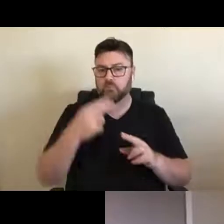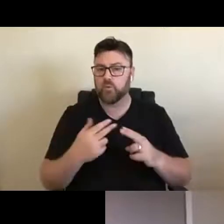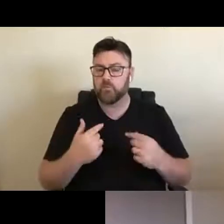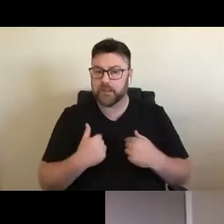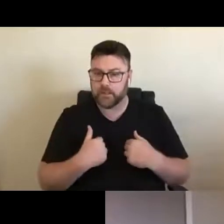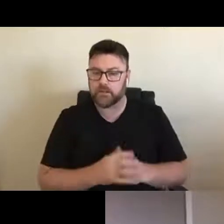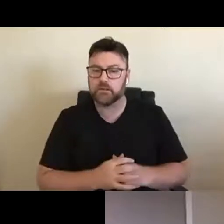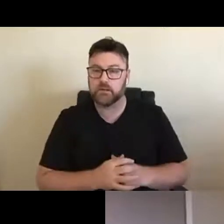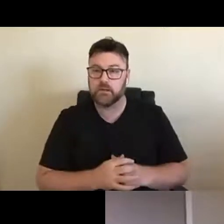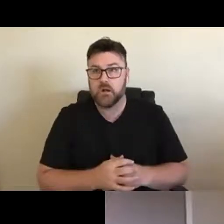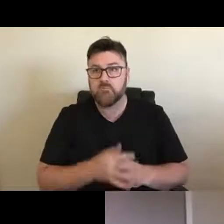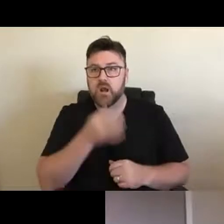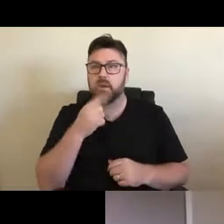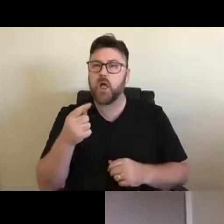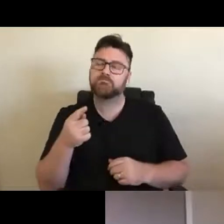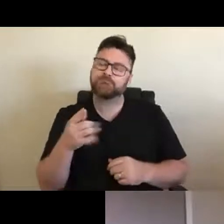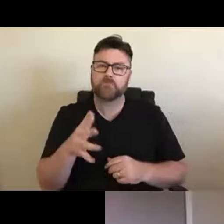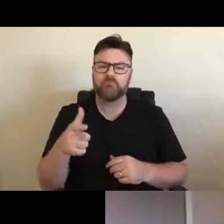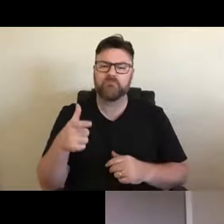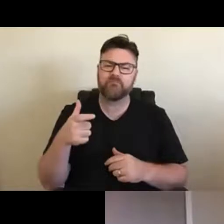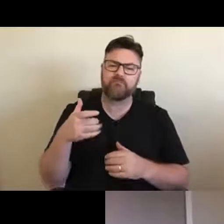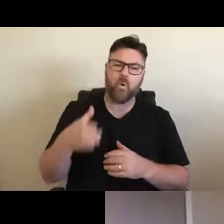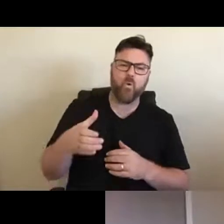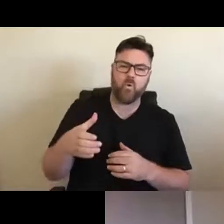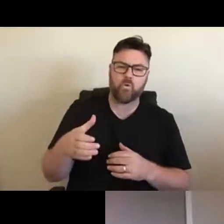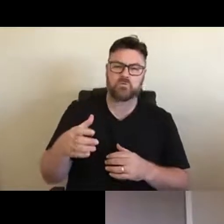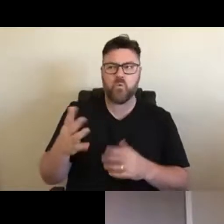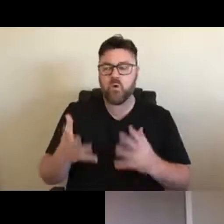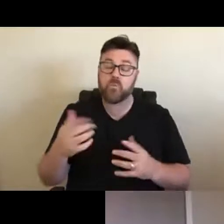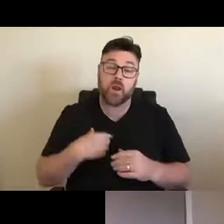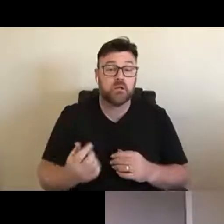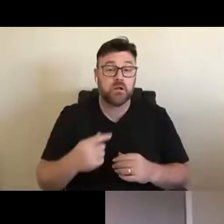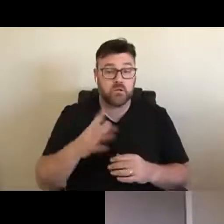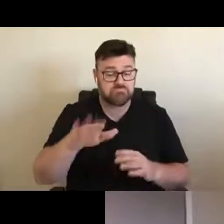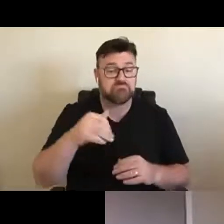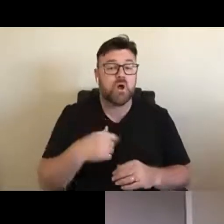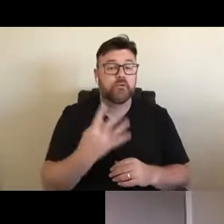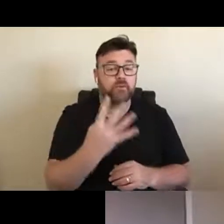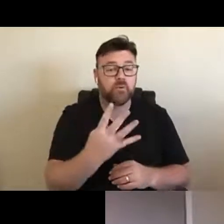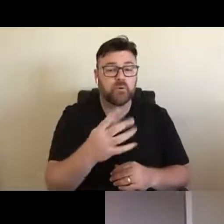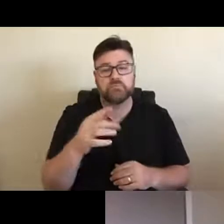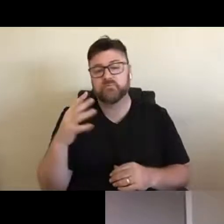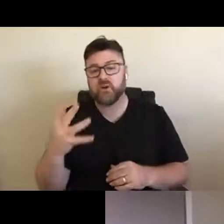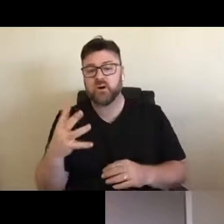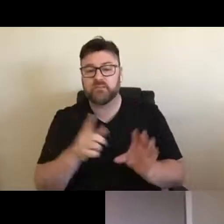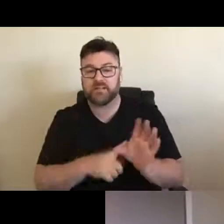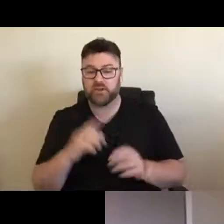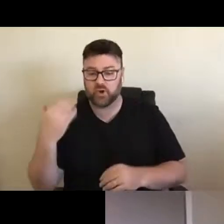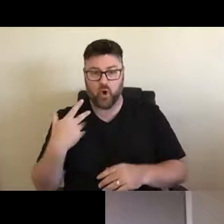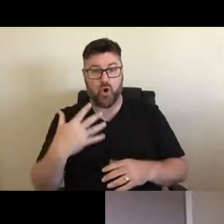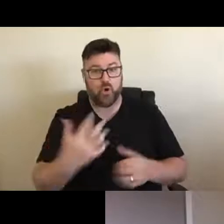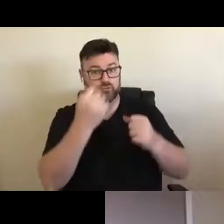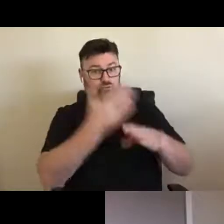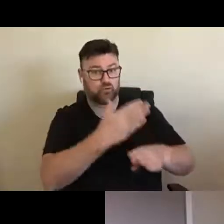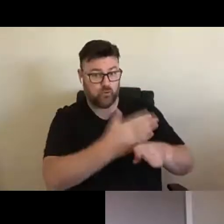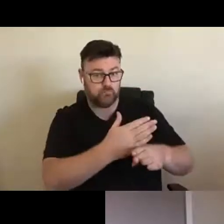not forced upon me, but there was a moment in time about 4 to 5 years ago where I took a job at a local council in